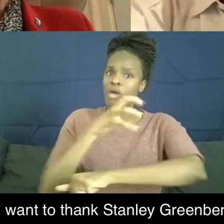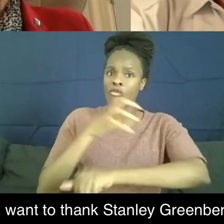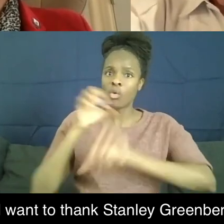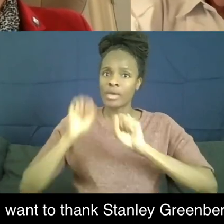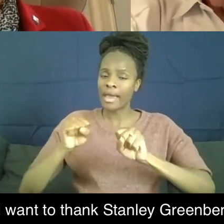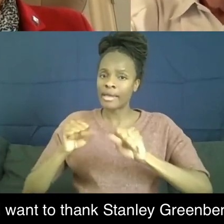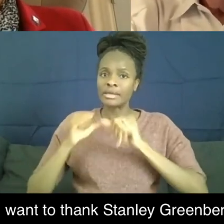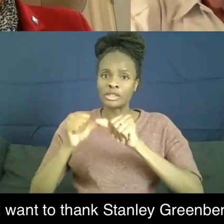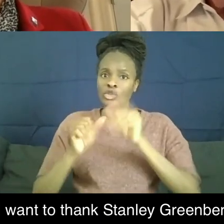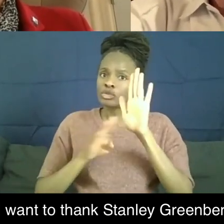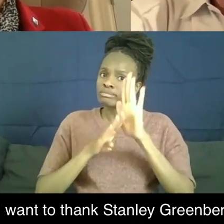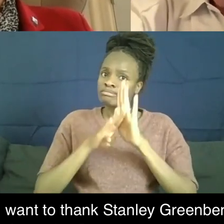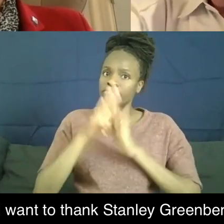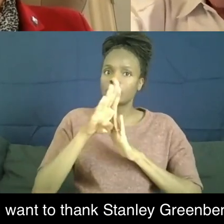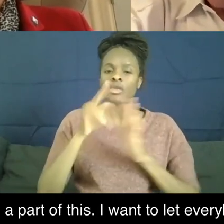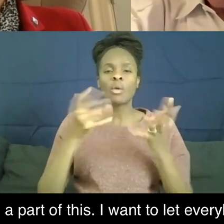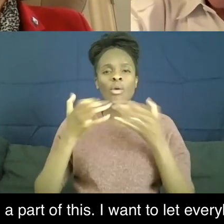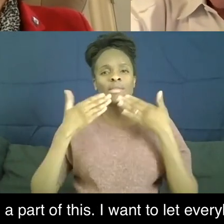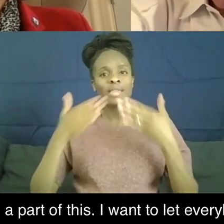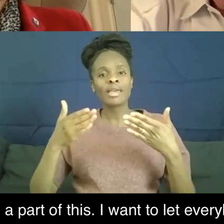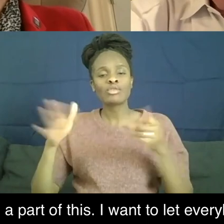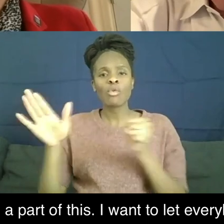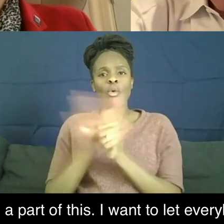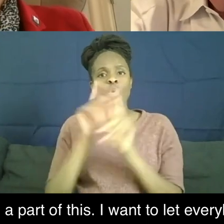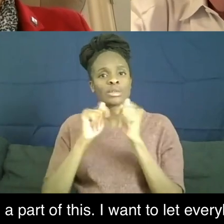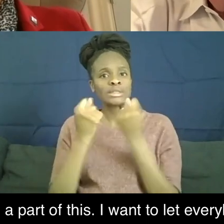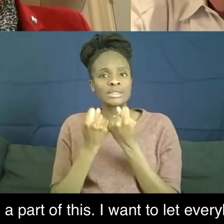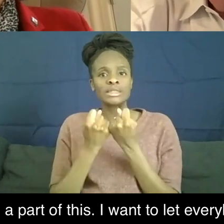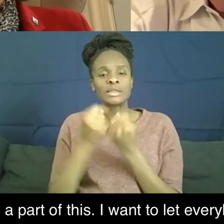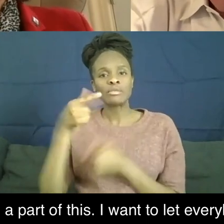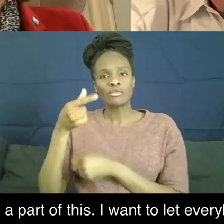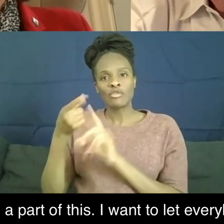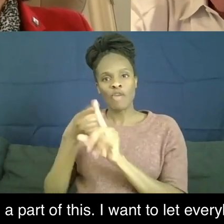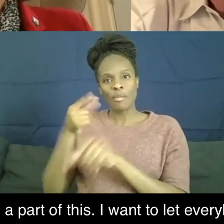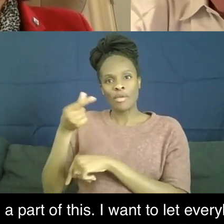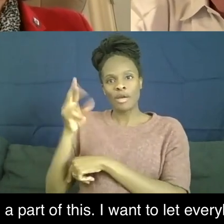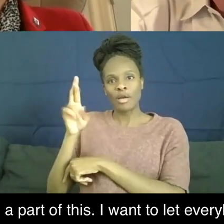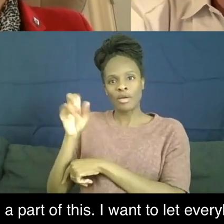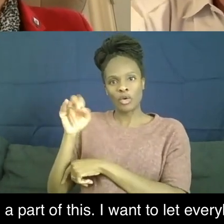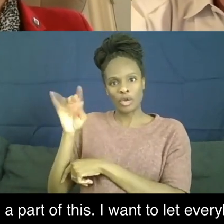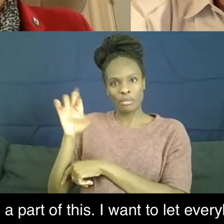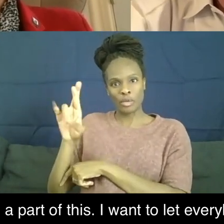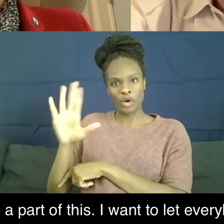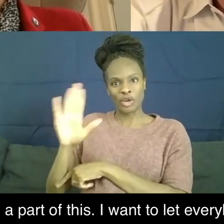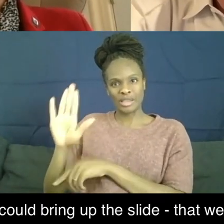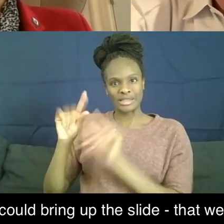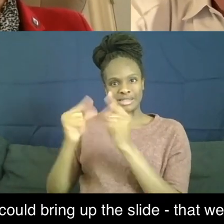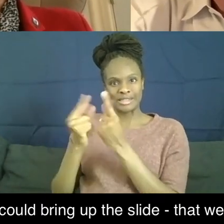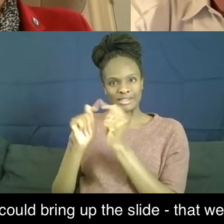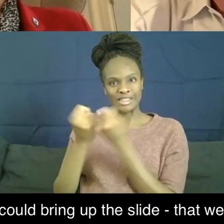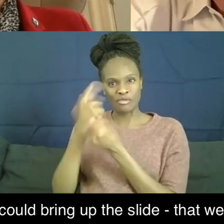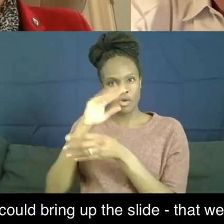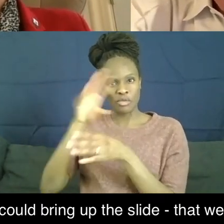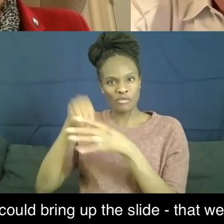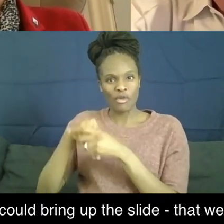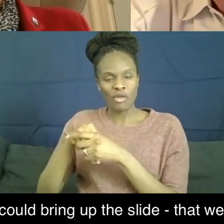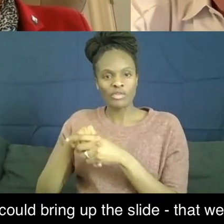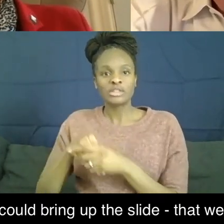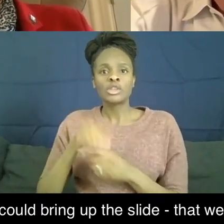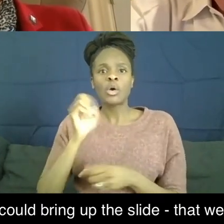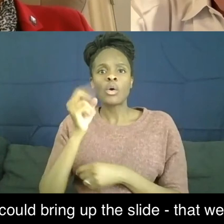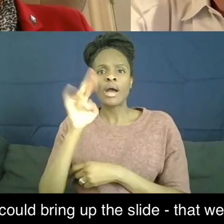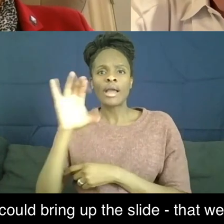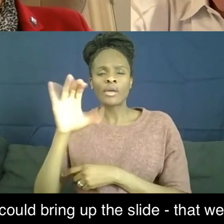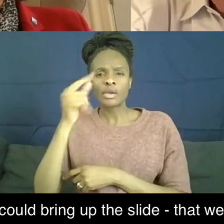Greenberg, uh, team for being a part of this. I want to let everybody who's a listener know if Eric, if you could bring up the slide,